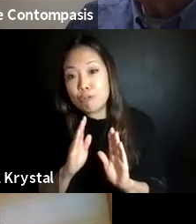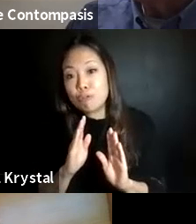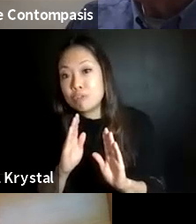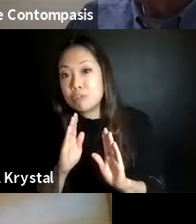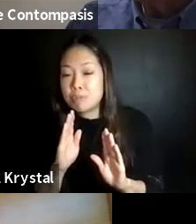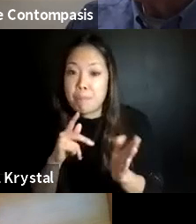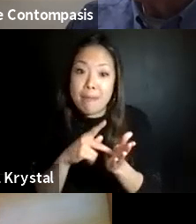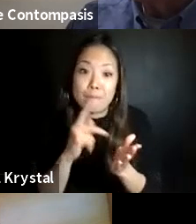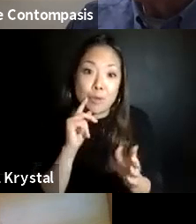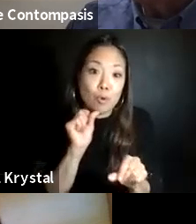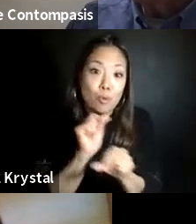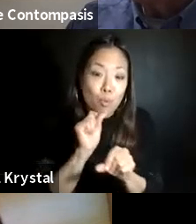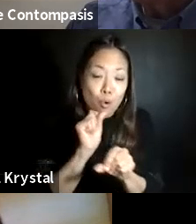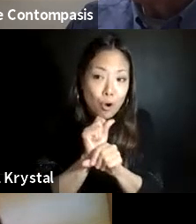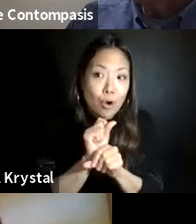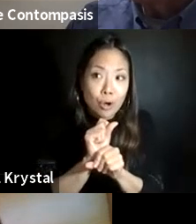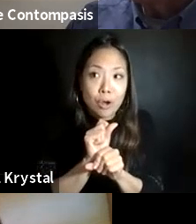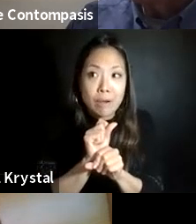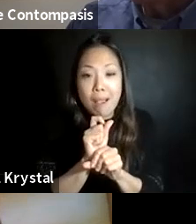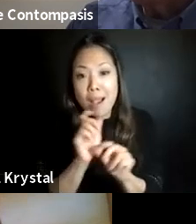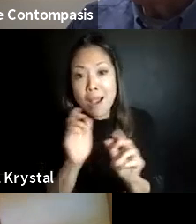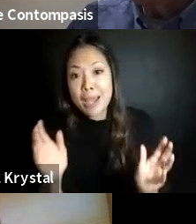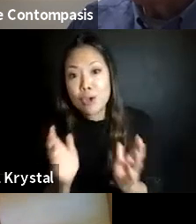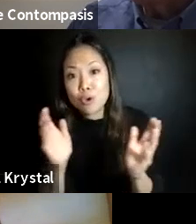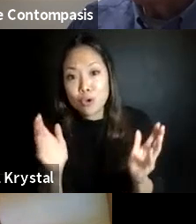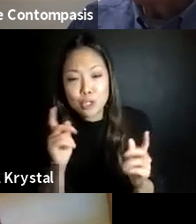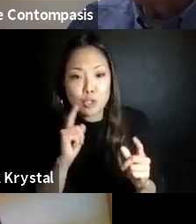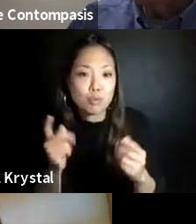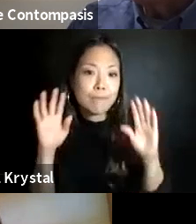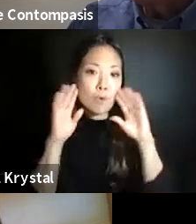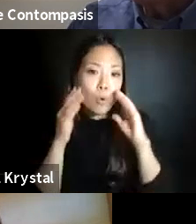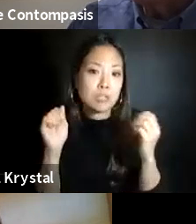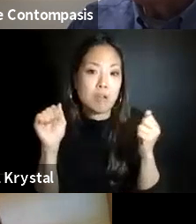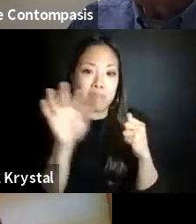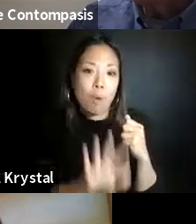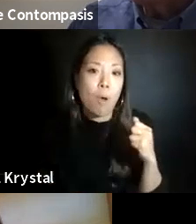Boston instead of certain zip code.